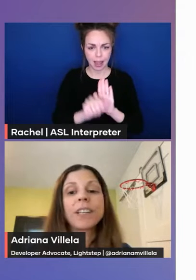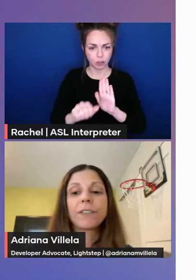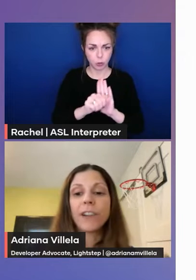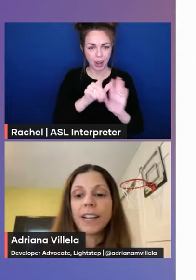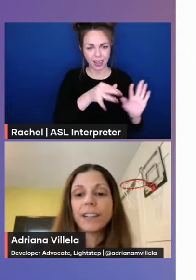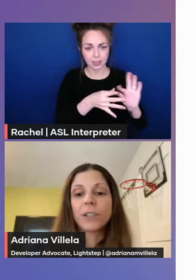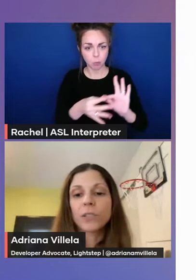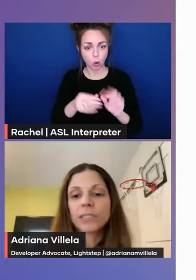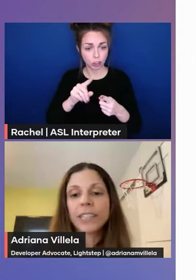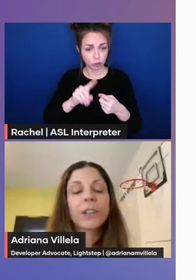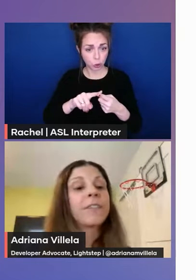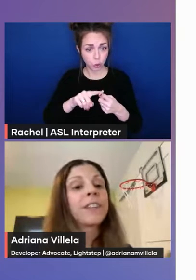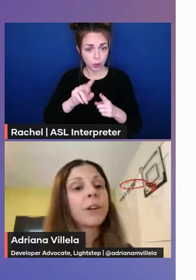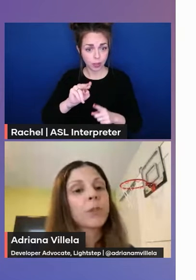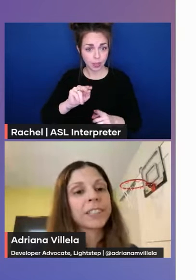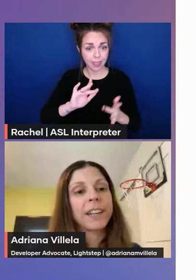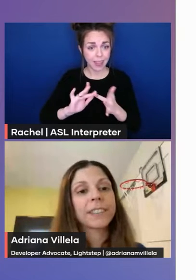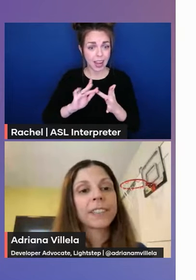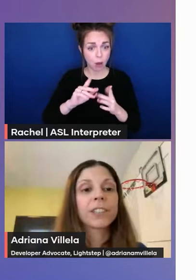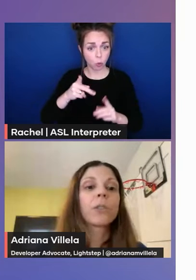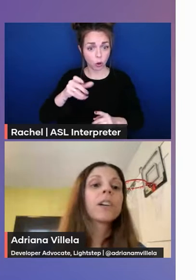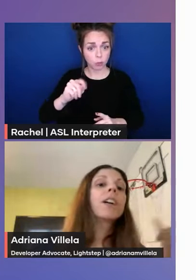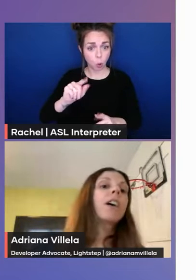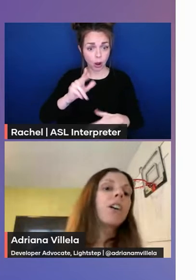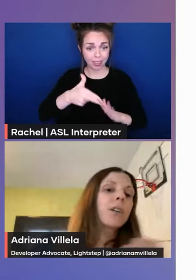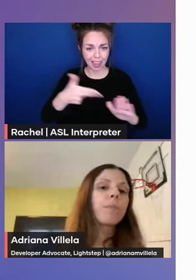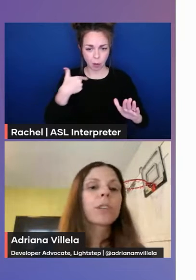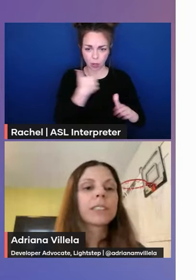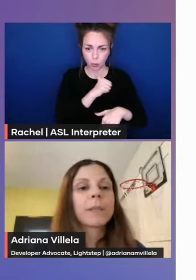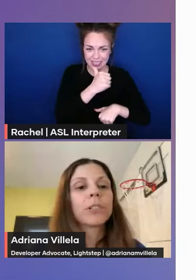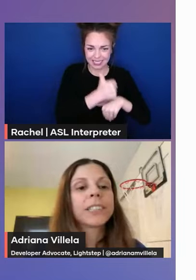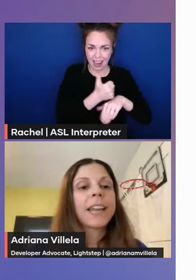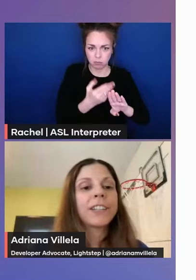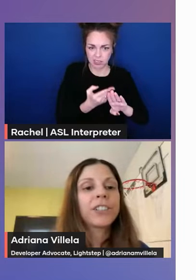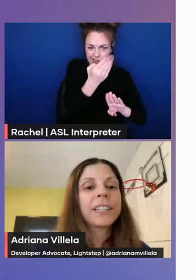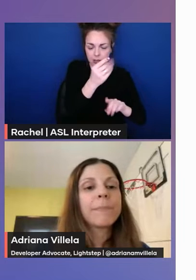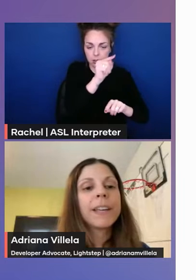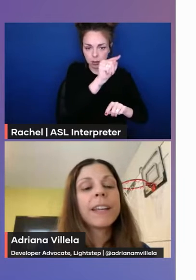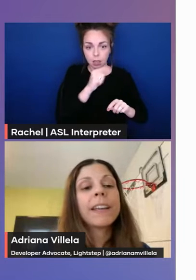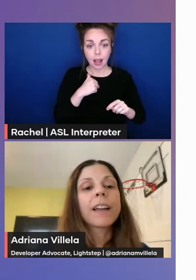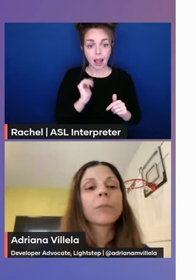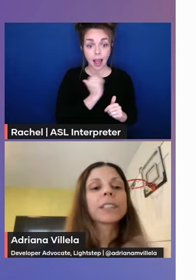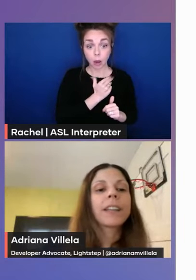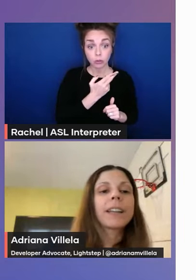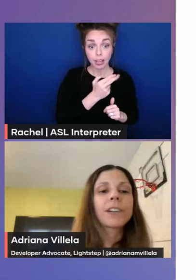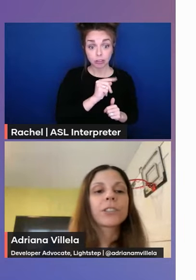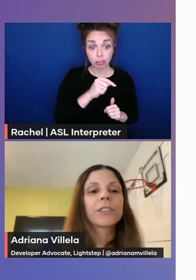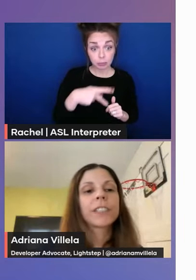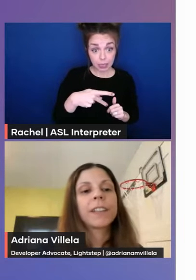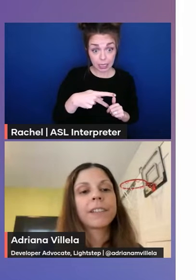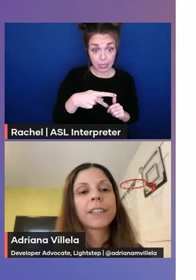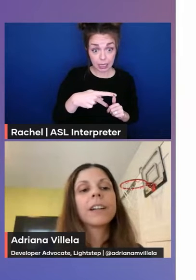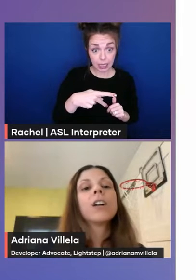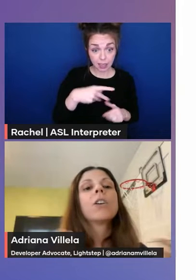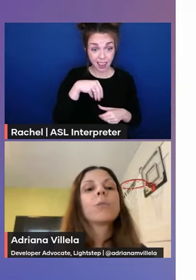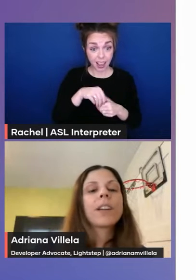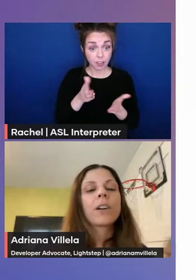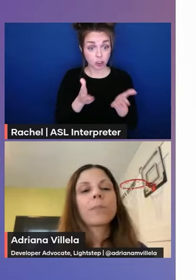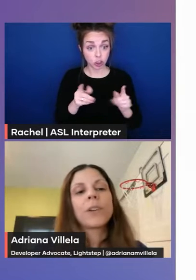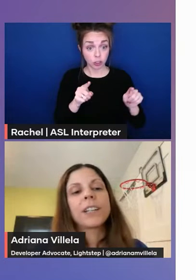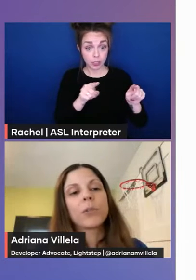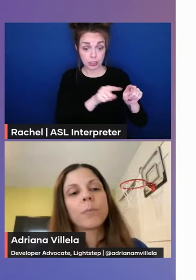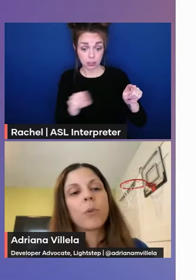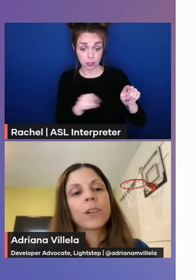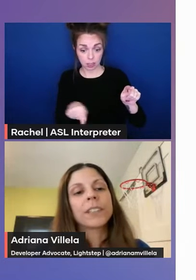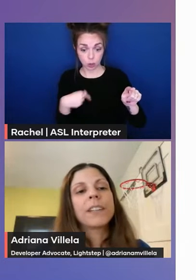label that we defined earlier in the network stanza. So our port label is HTTP, and we're saying in our service stanza, we